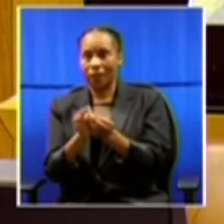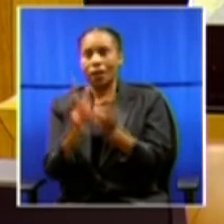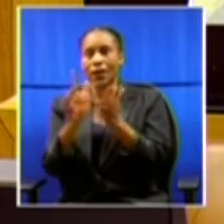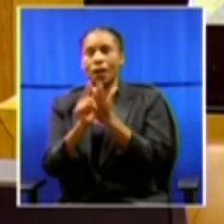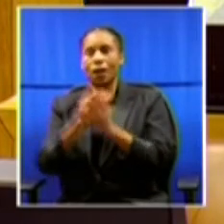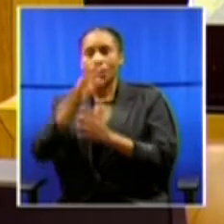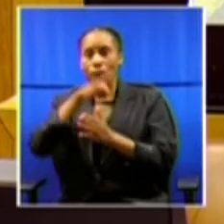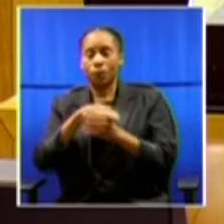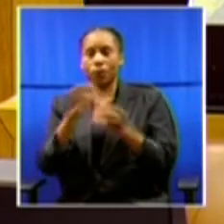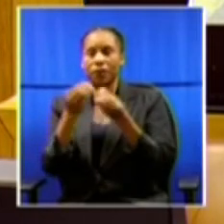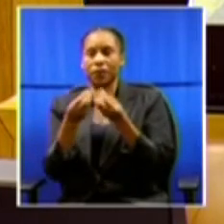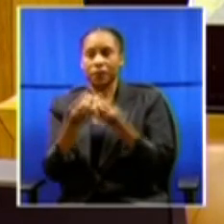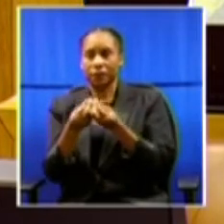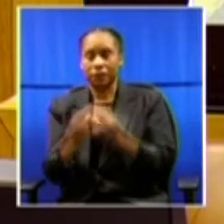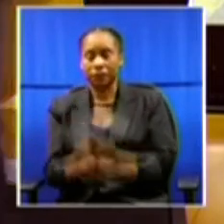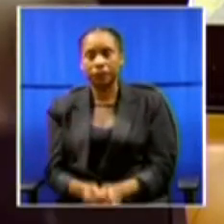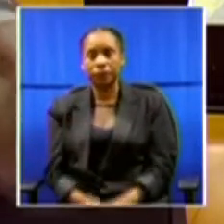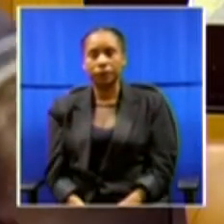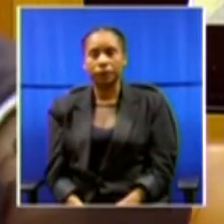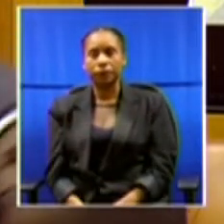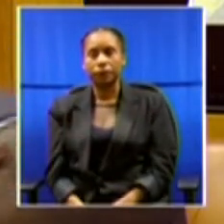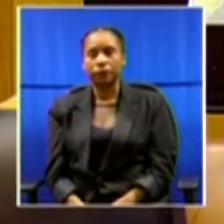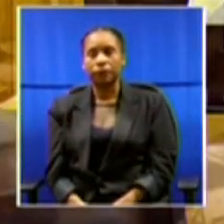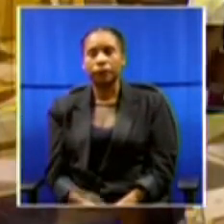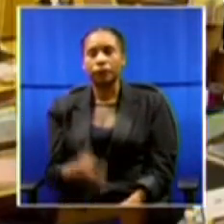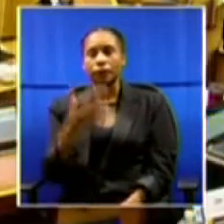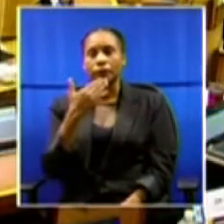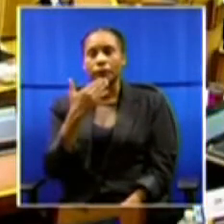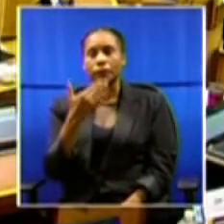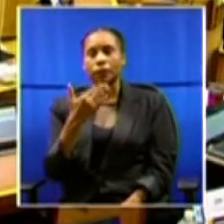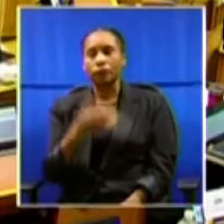these contrabands. Thank you.